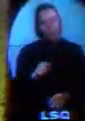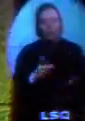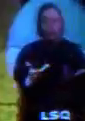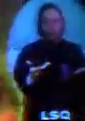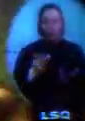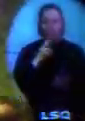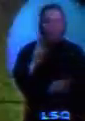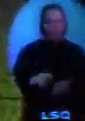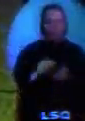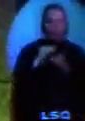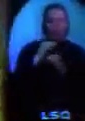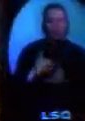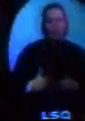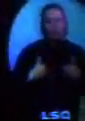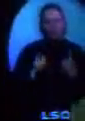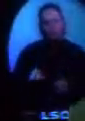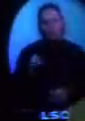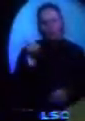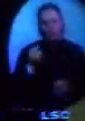Canadians' privacy?